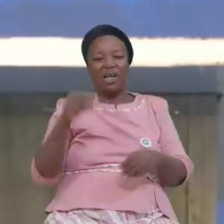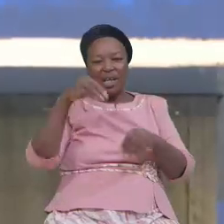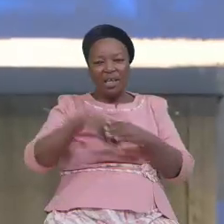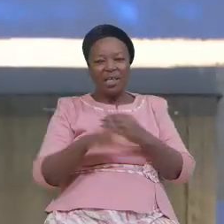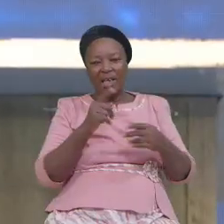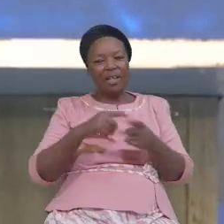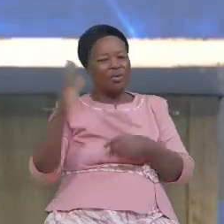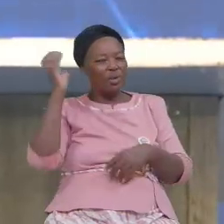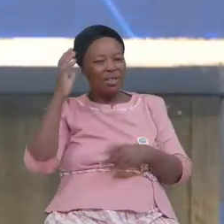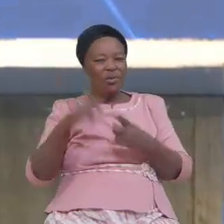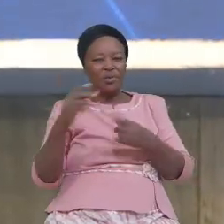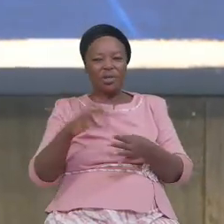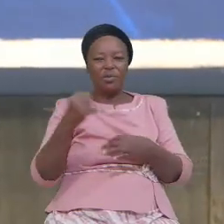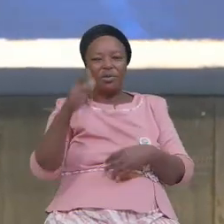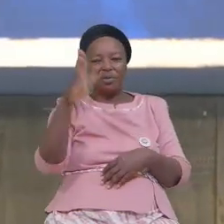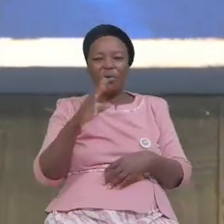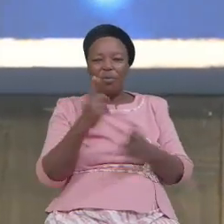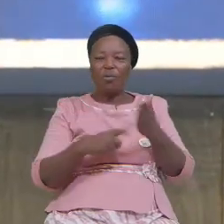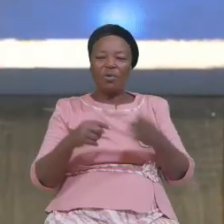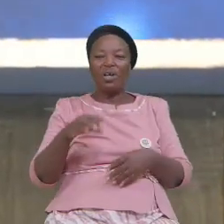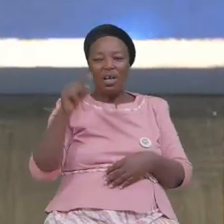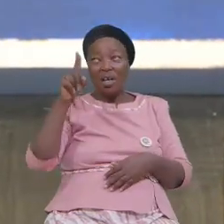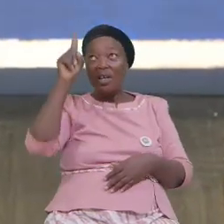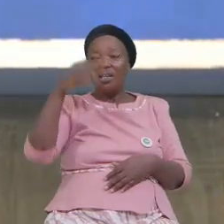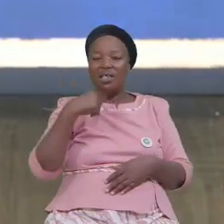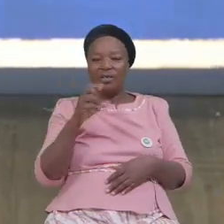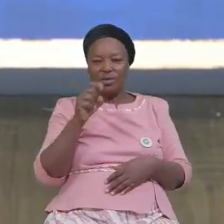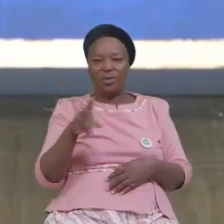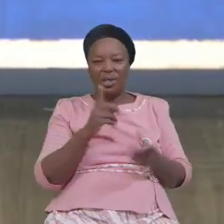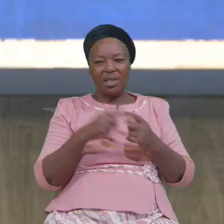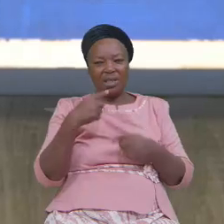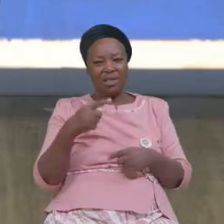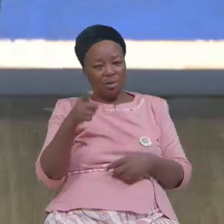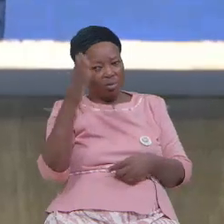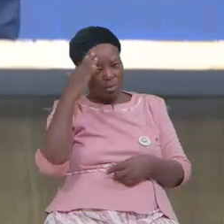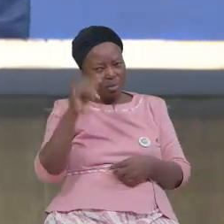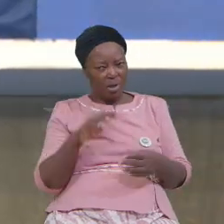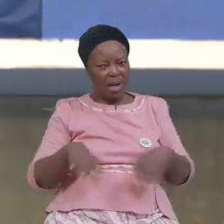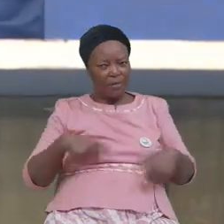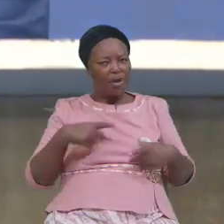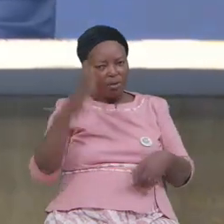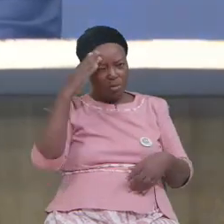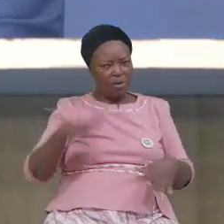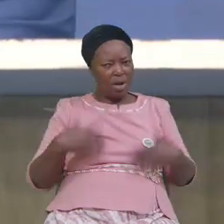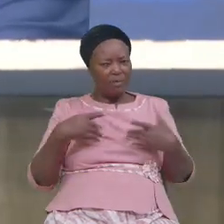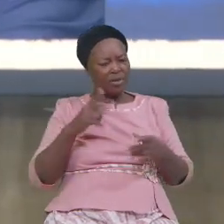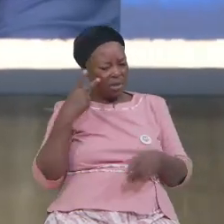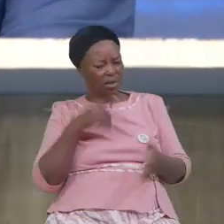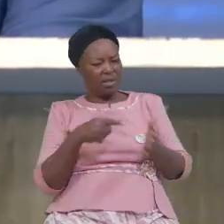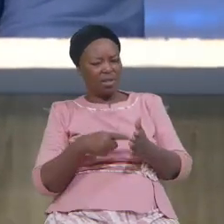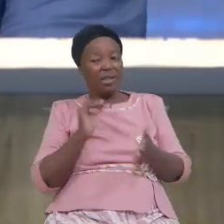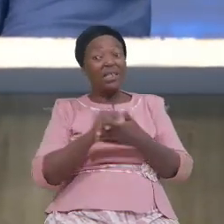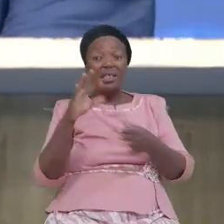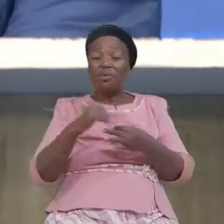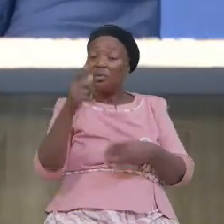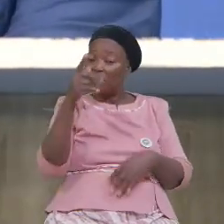of God, what he tells you, and he says, you know your life, look at this, that's the Spirit of God. You